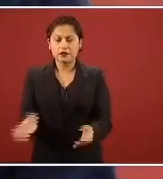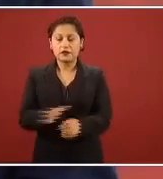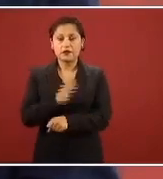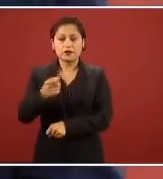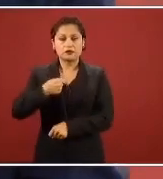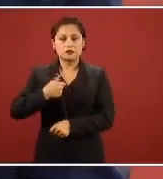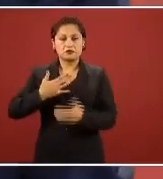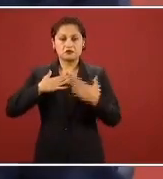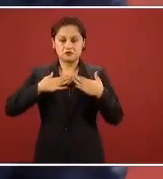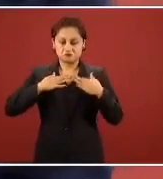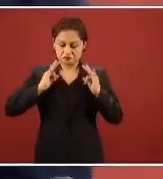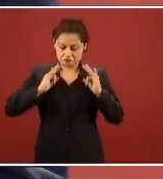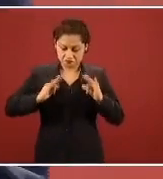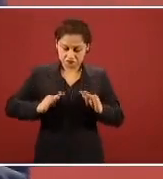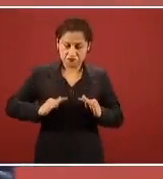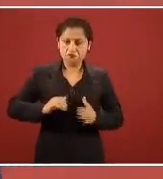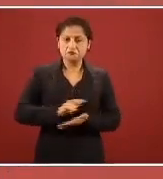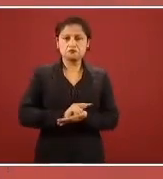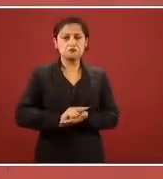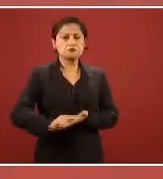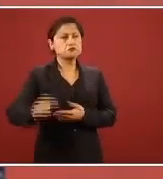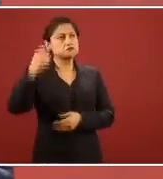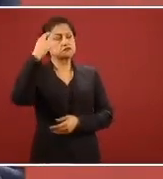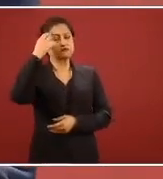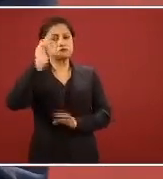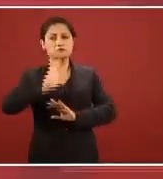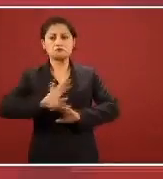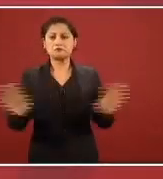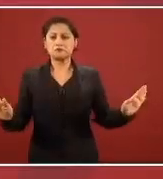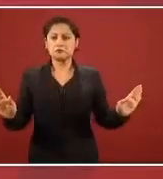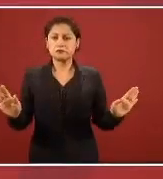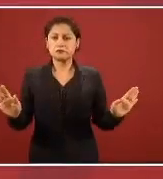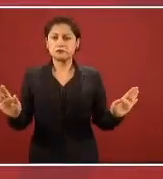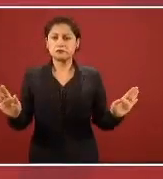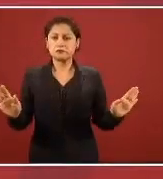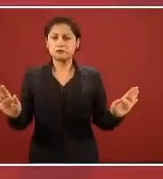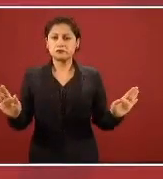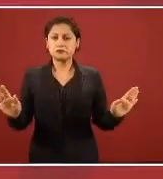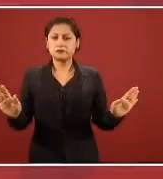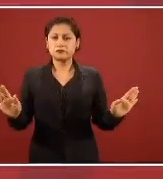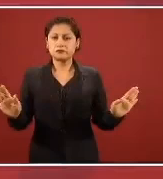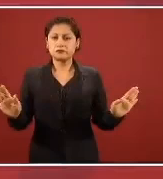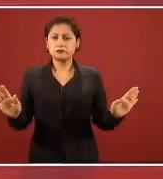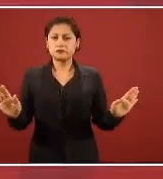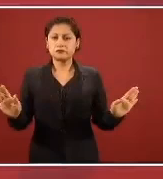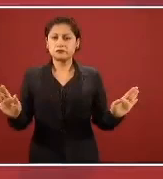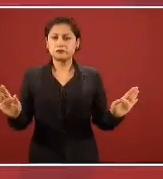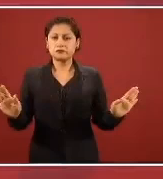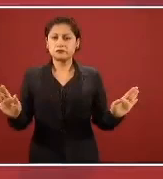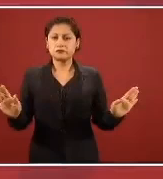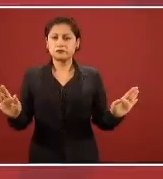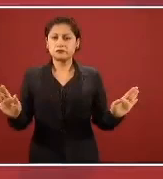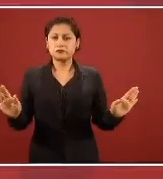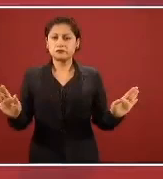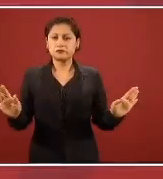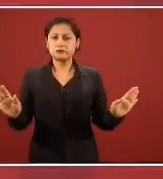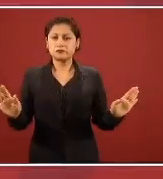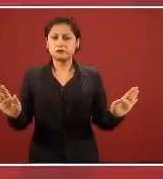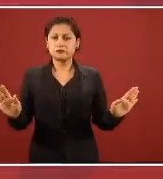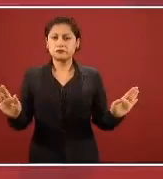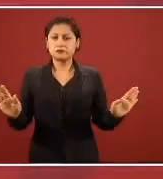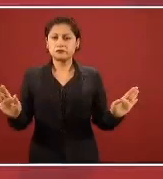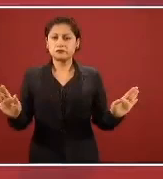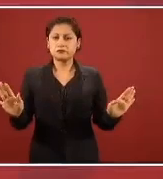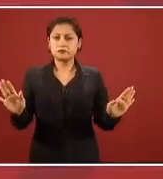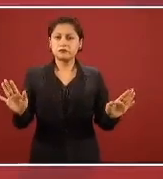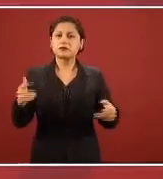Y and decirles que tienen todo el derecho. And to say to you that you have all the rights, you are within